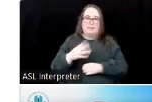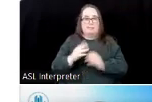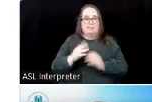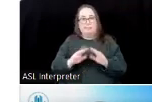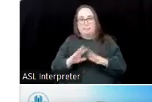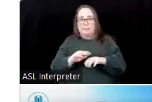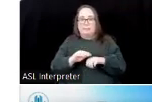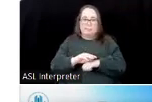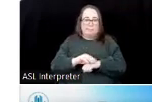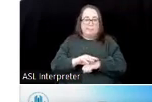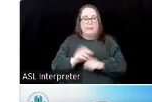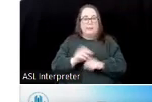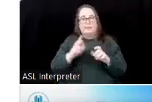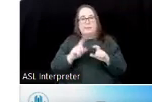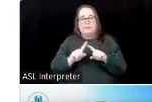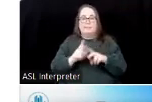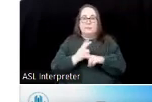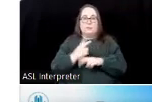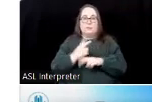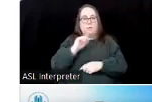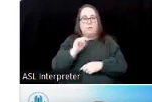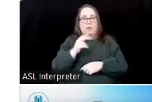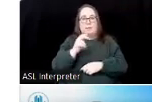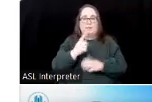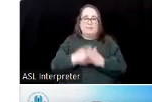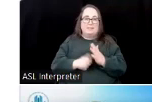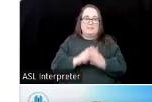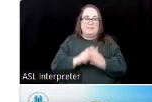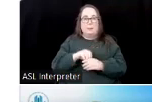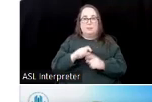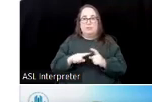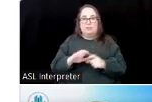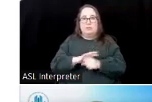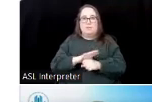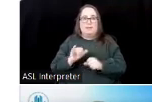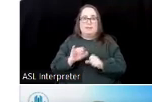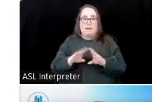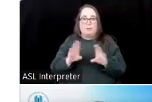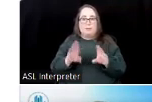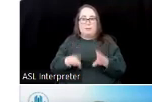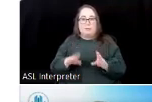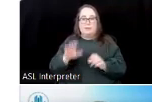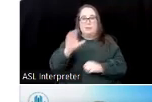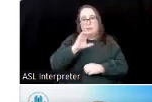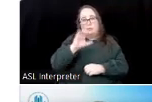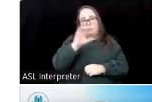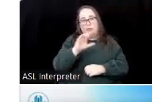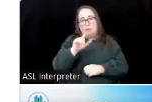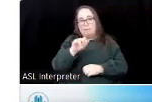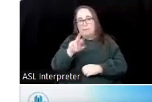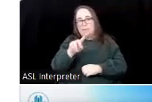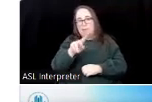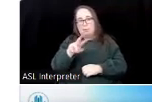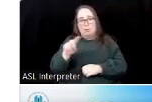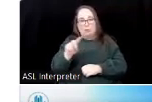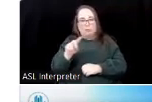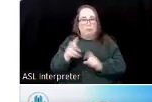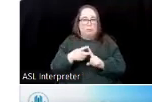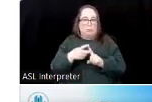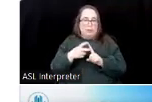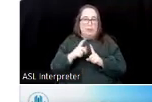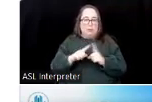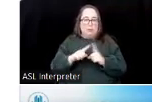clarifying the many uses of administrative fees, including to cover things like housing search and landlord recruitment, to cover